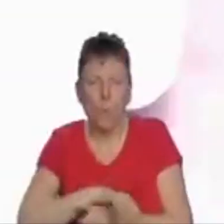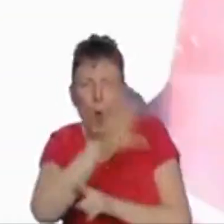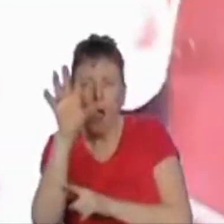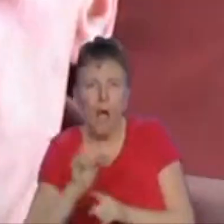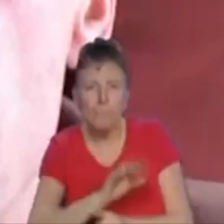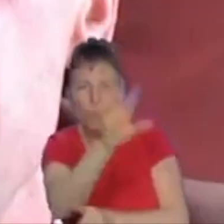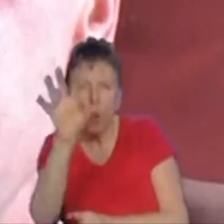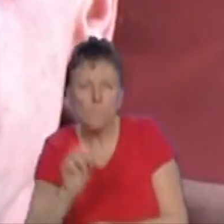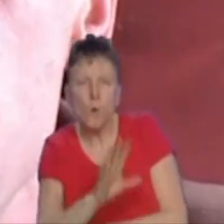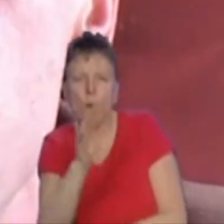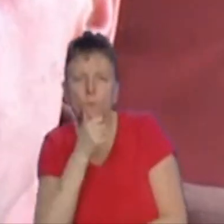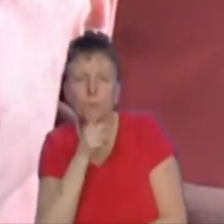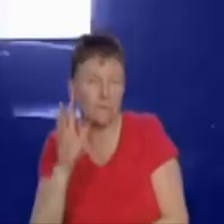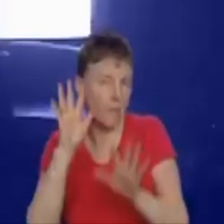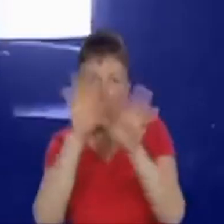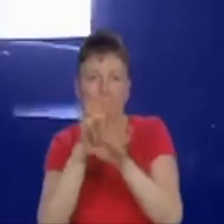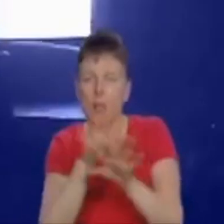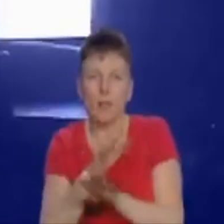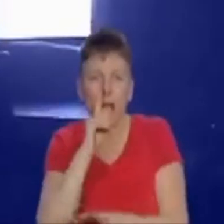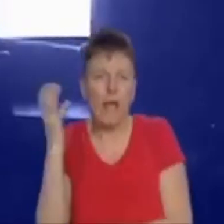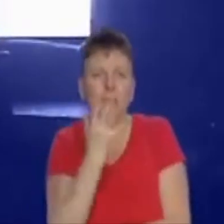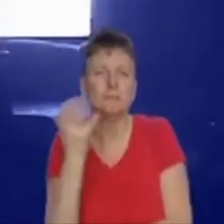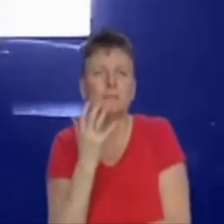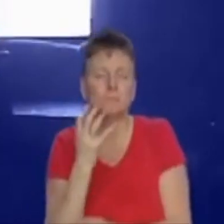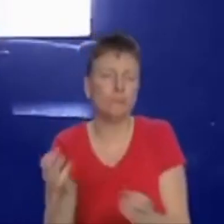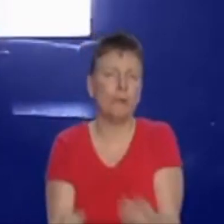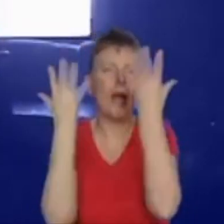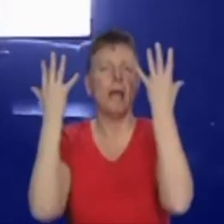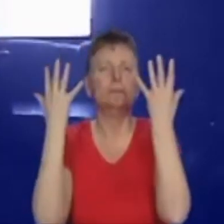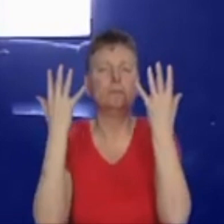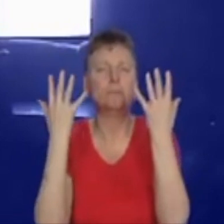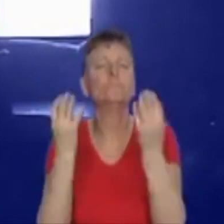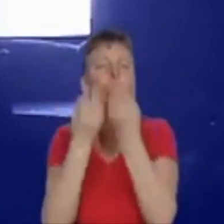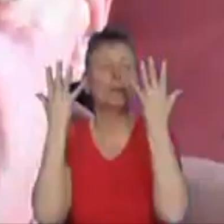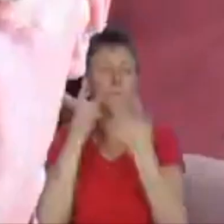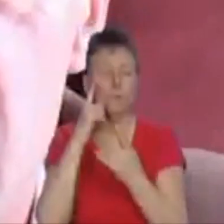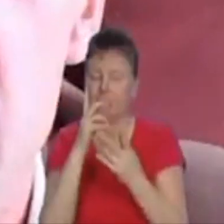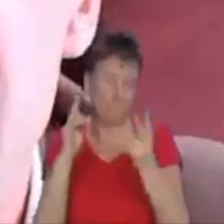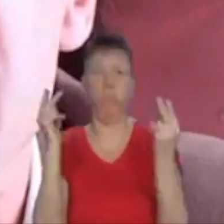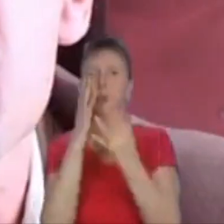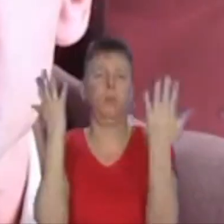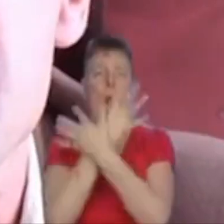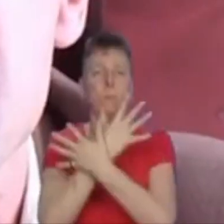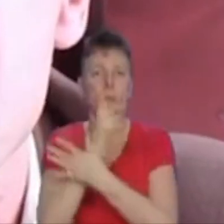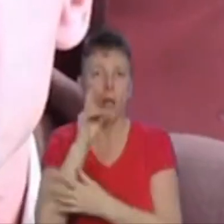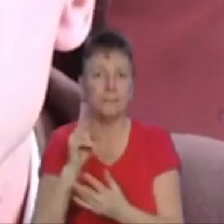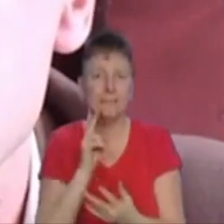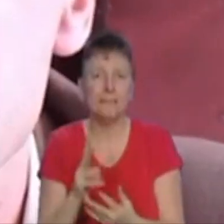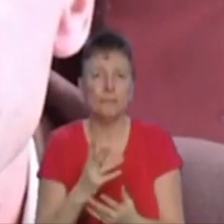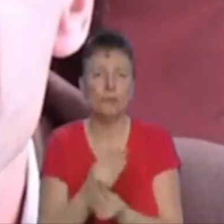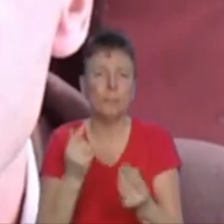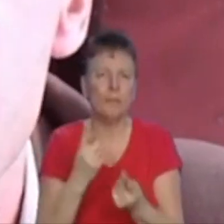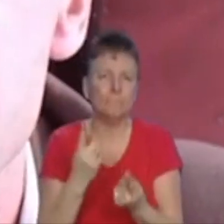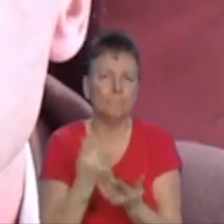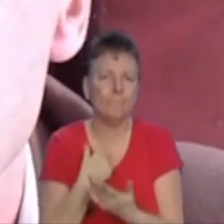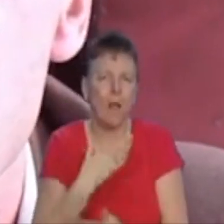light, bright enough to temporarily blind someone. Something else I learnt in MI6, which there's quite a lot of relevance still, was that Henri Paul,